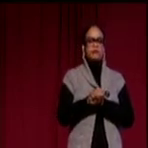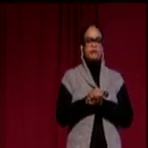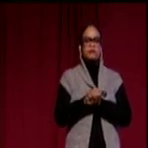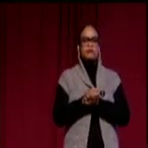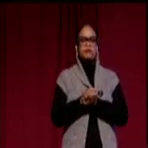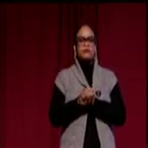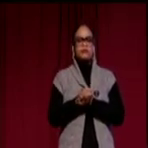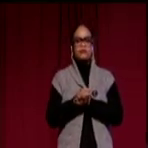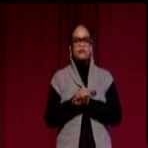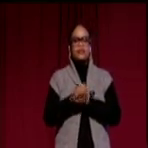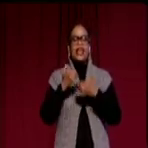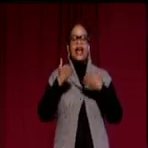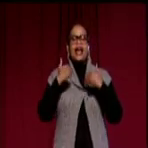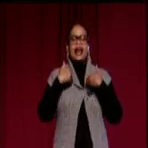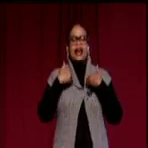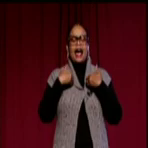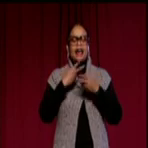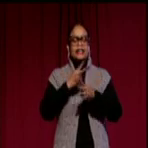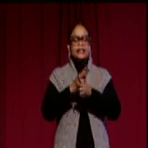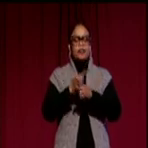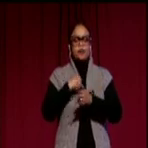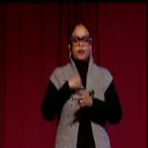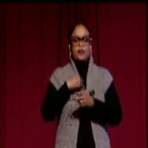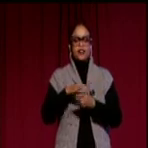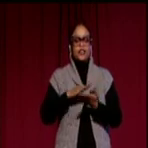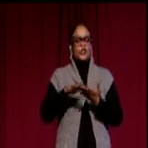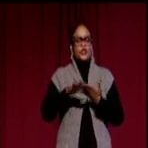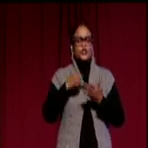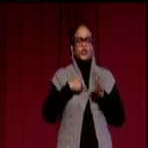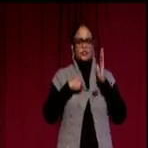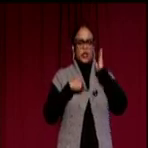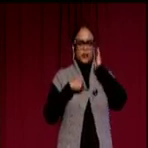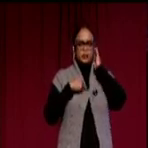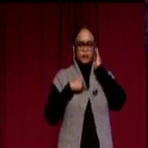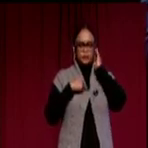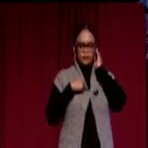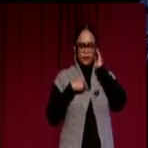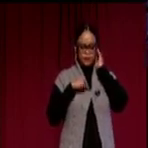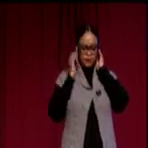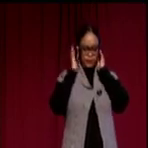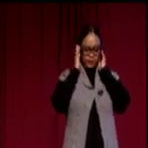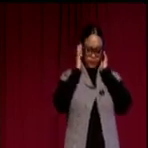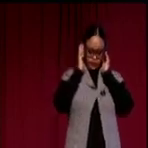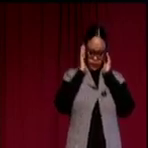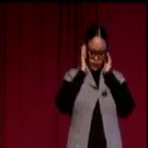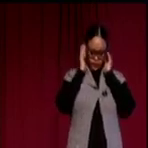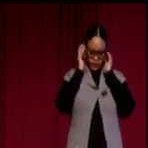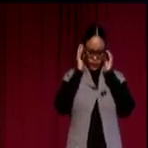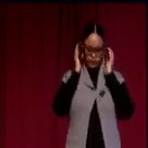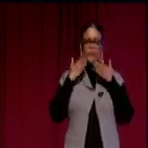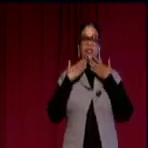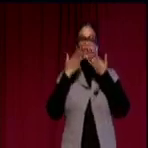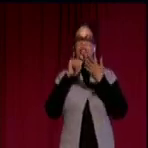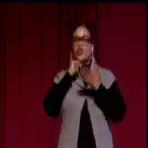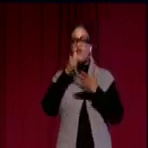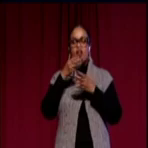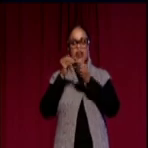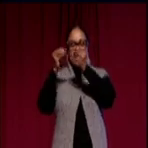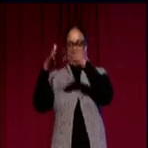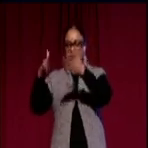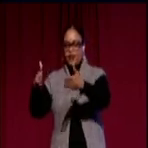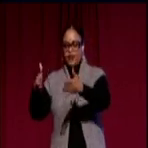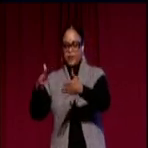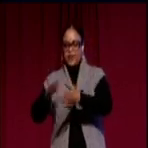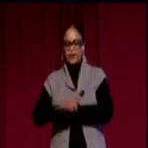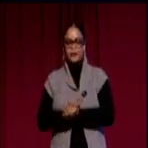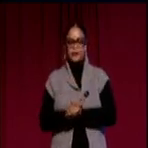God got his hand on me. Y'all excuse me. Thank you, Jesus. Thank you for not leaving me where I